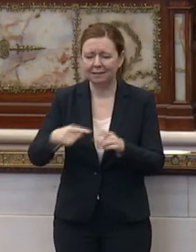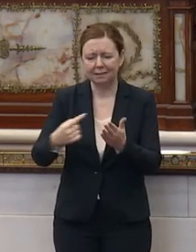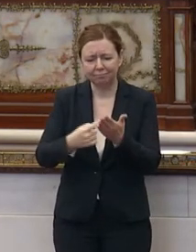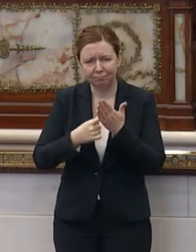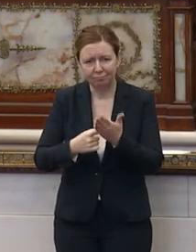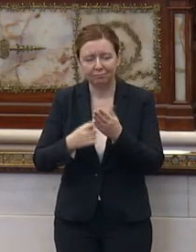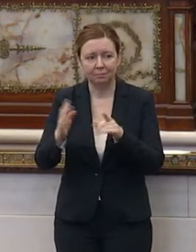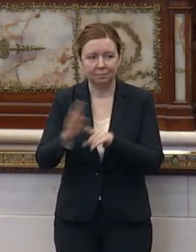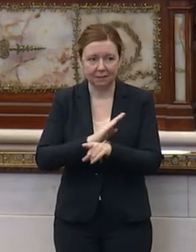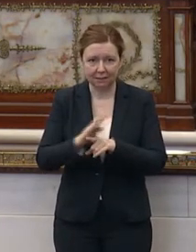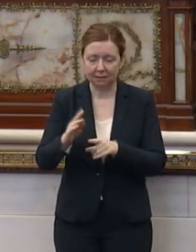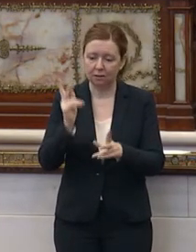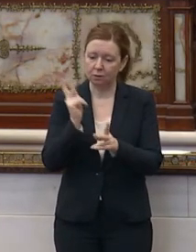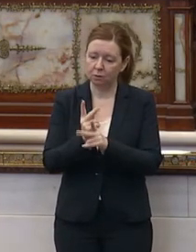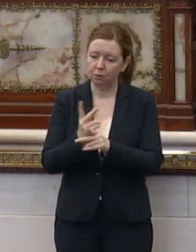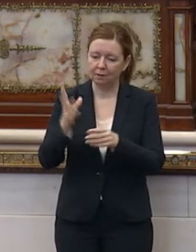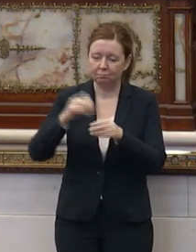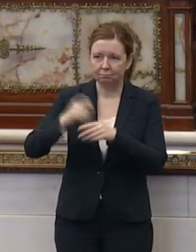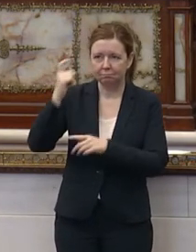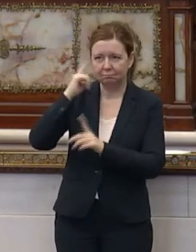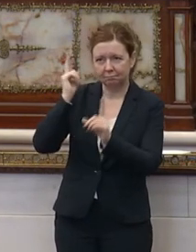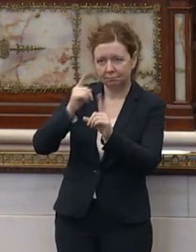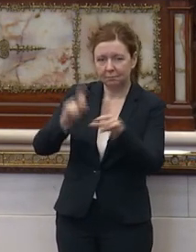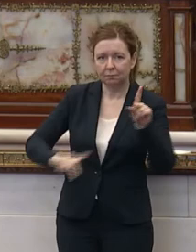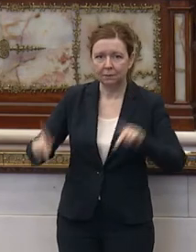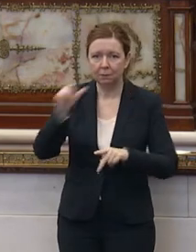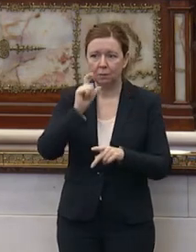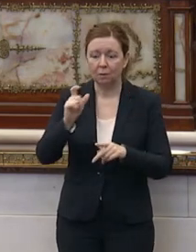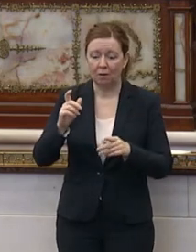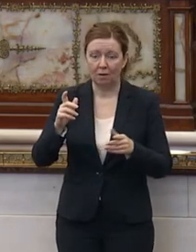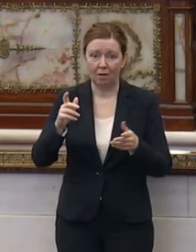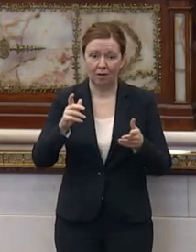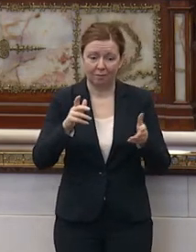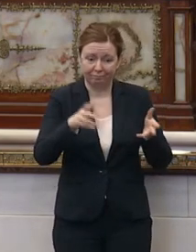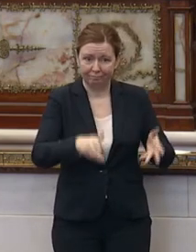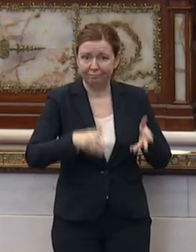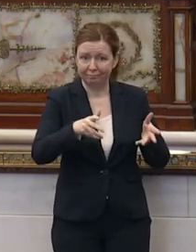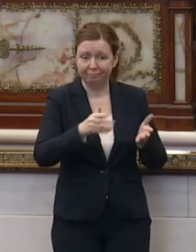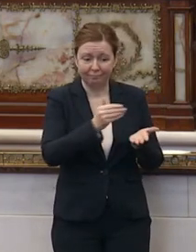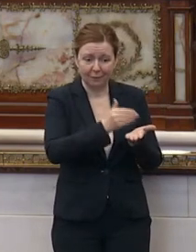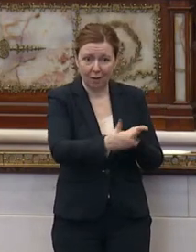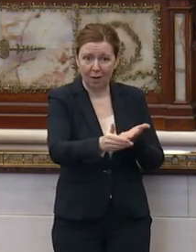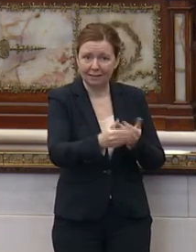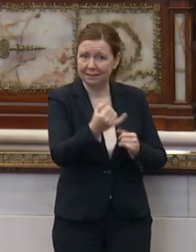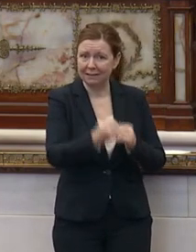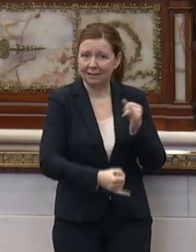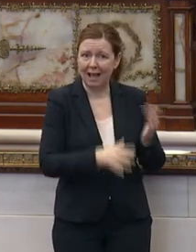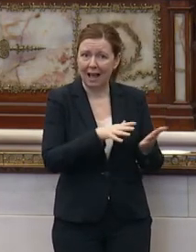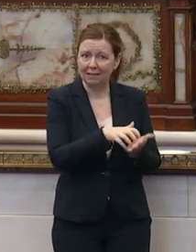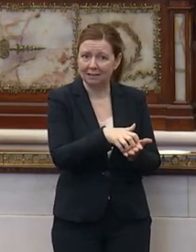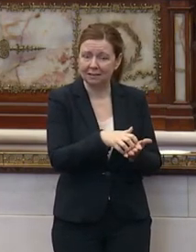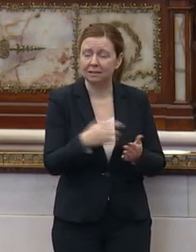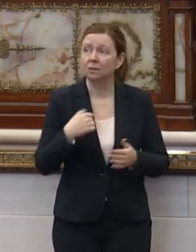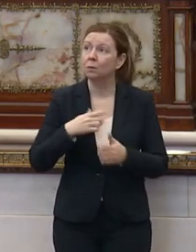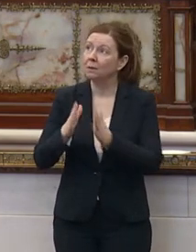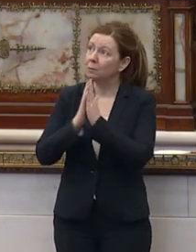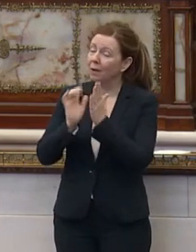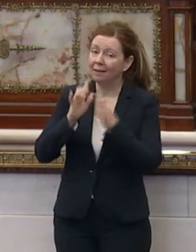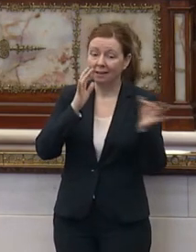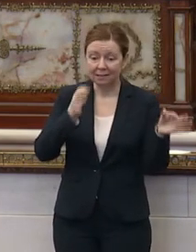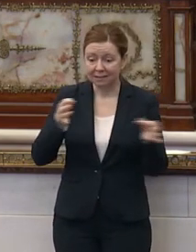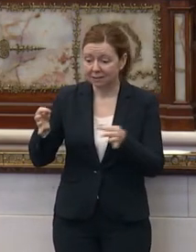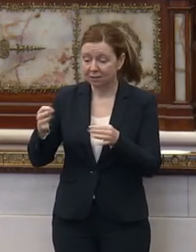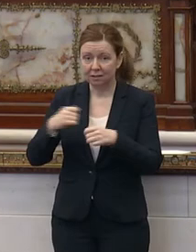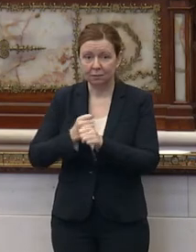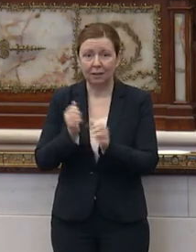the business to keep in mind those that are the least, the lost, and the last. We pray that decisions will